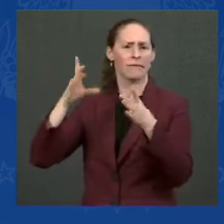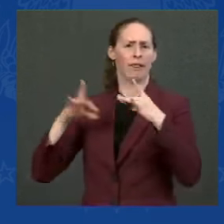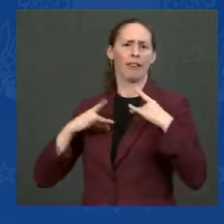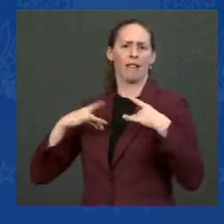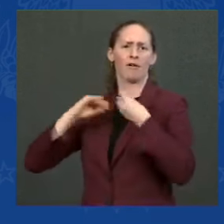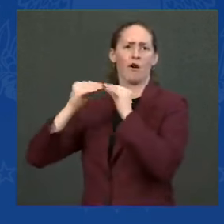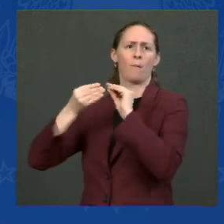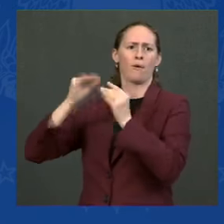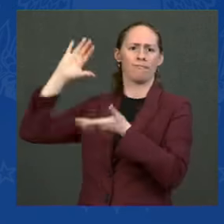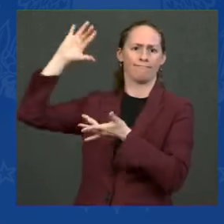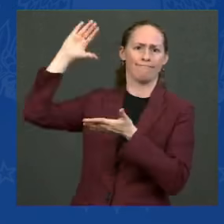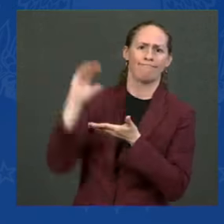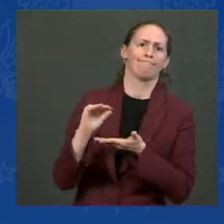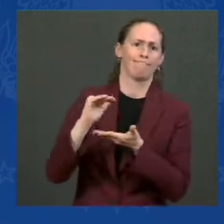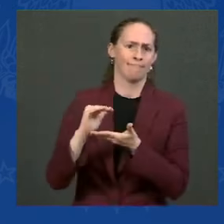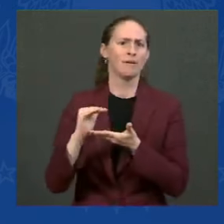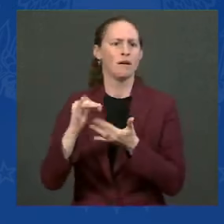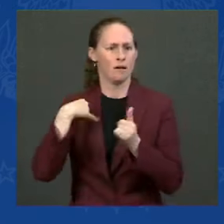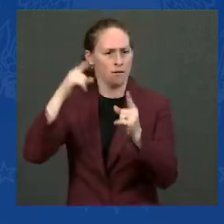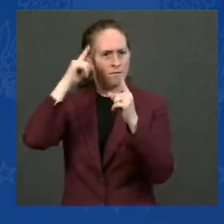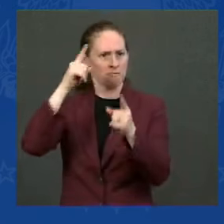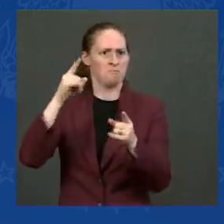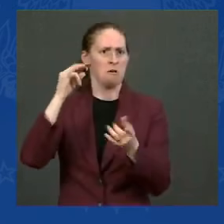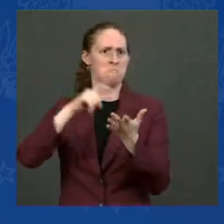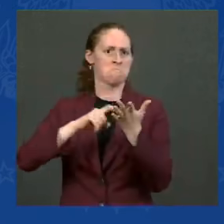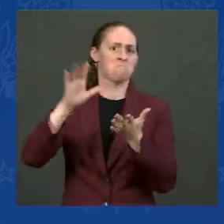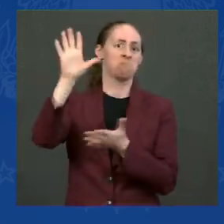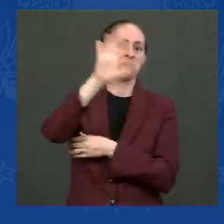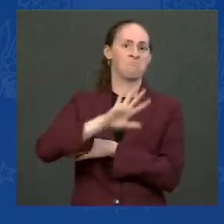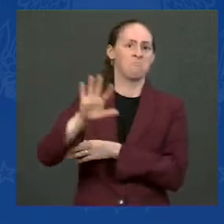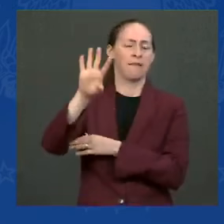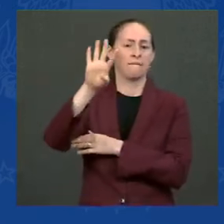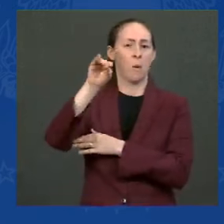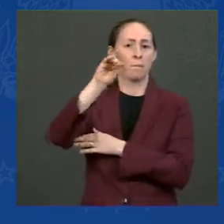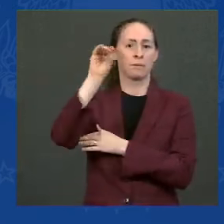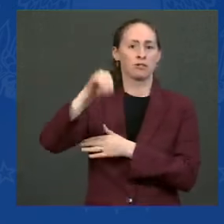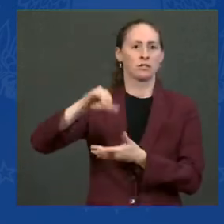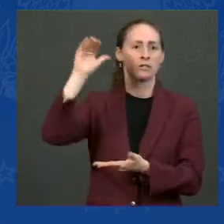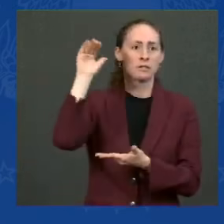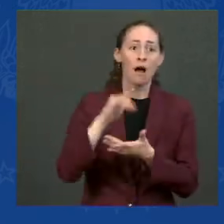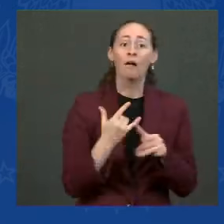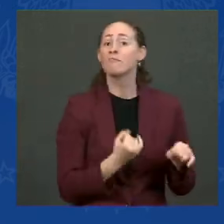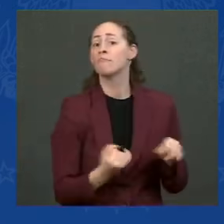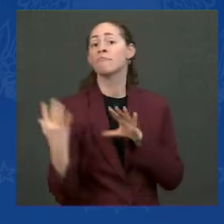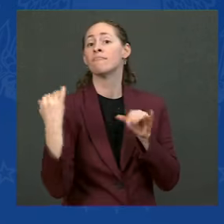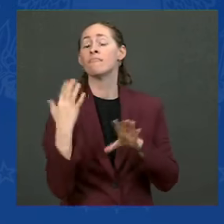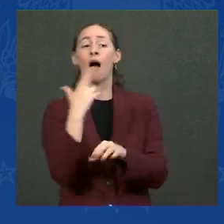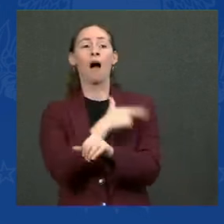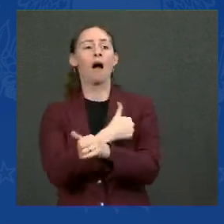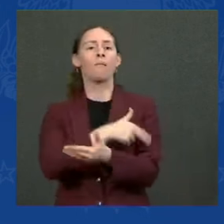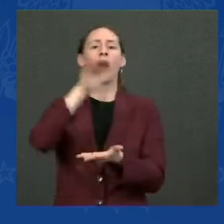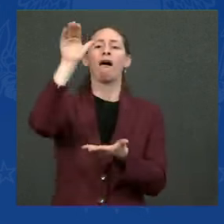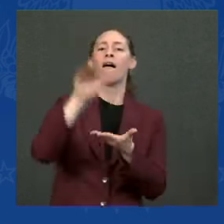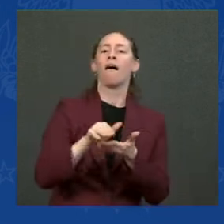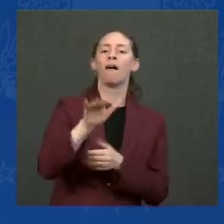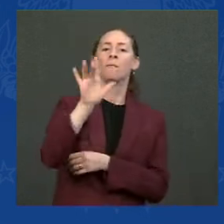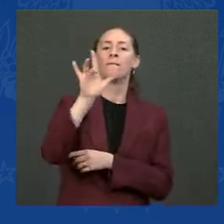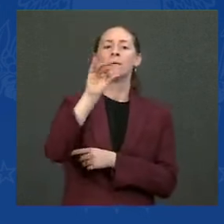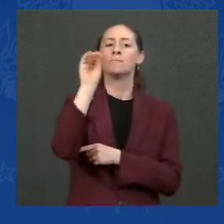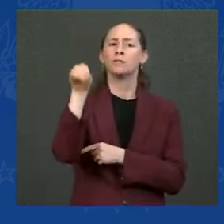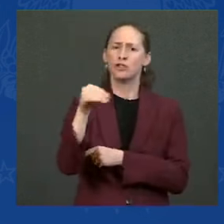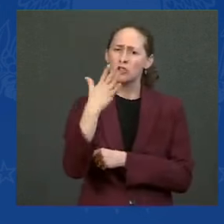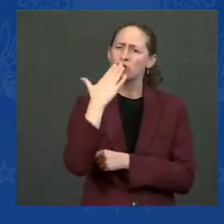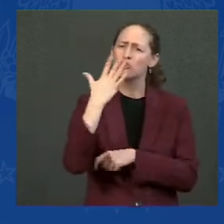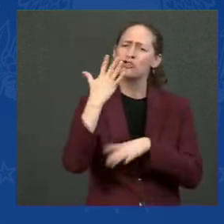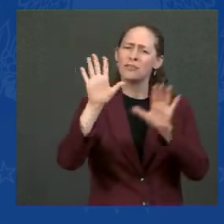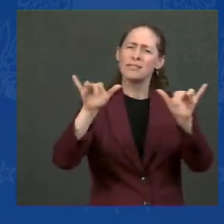by 40%. Hospitalizations are down by 25%. We're headed in the right direction if we keep our